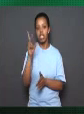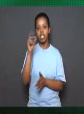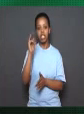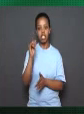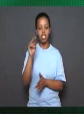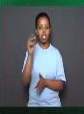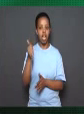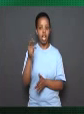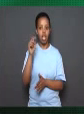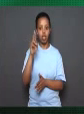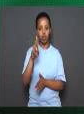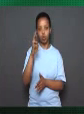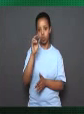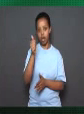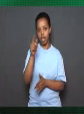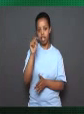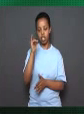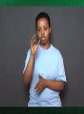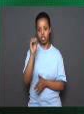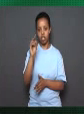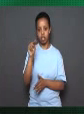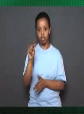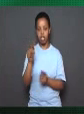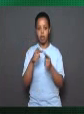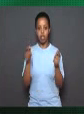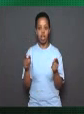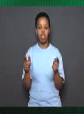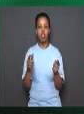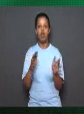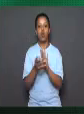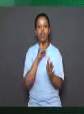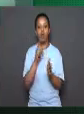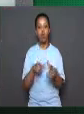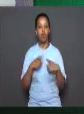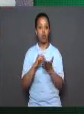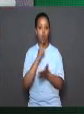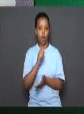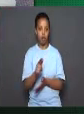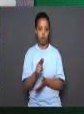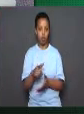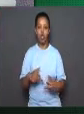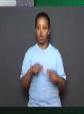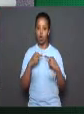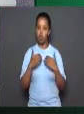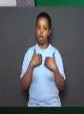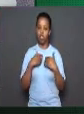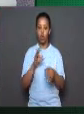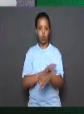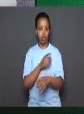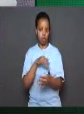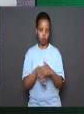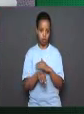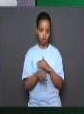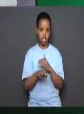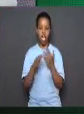denaturation is usually reversible in living cells. Let us use the